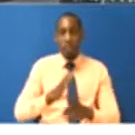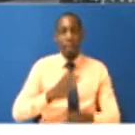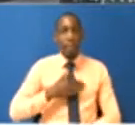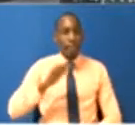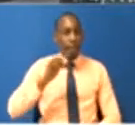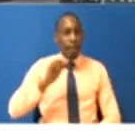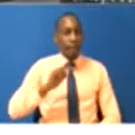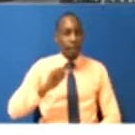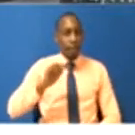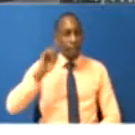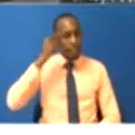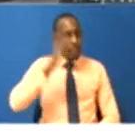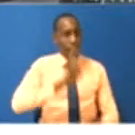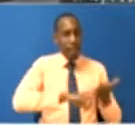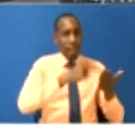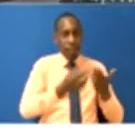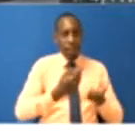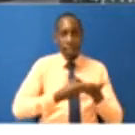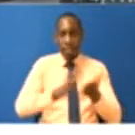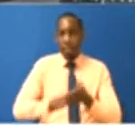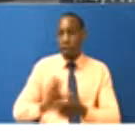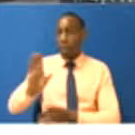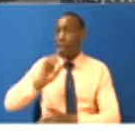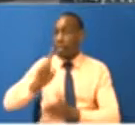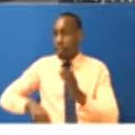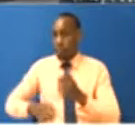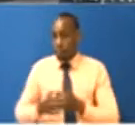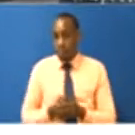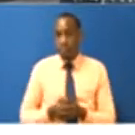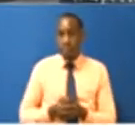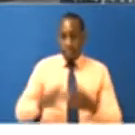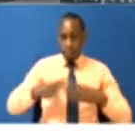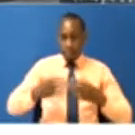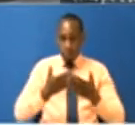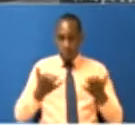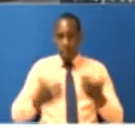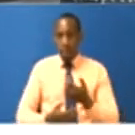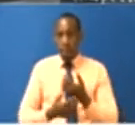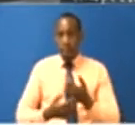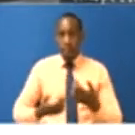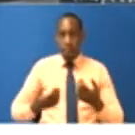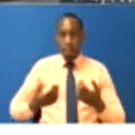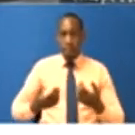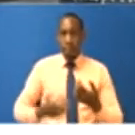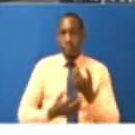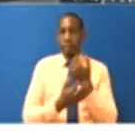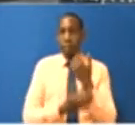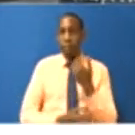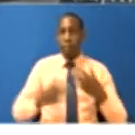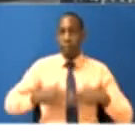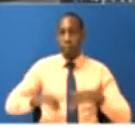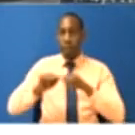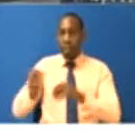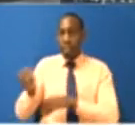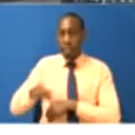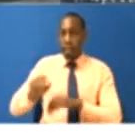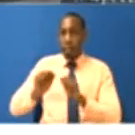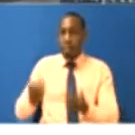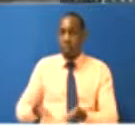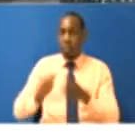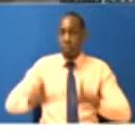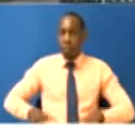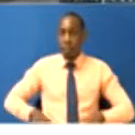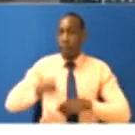debate totally uh sakaija says look here these people poor people living in formal settlements we can improve their lives without